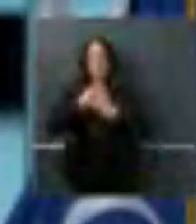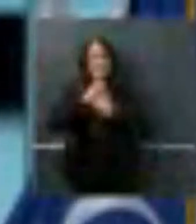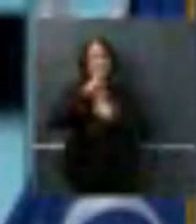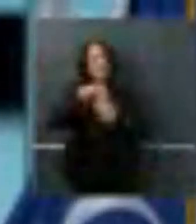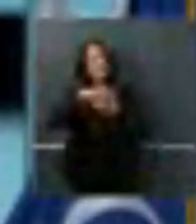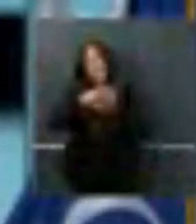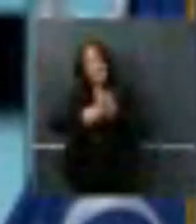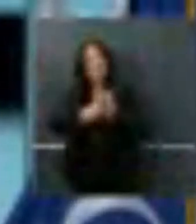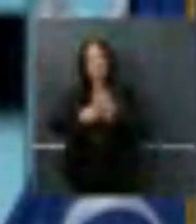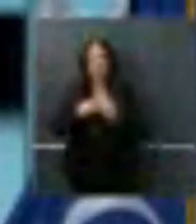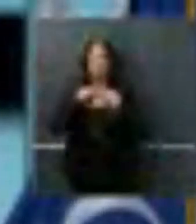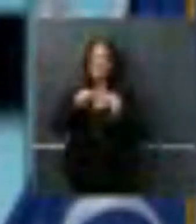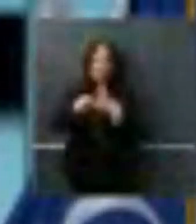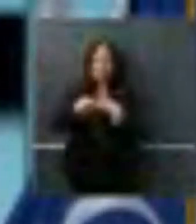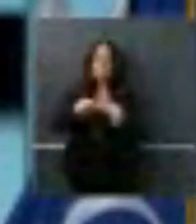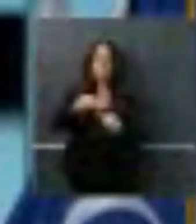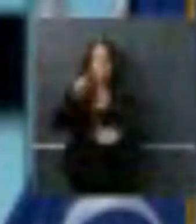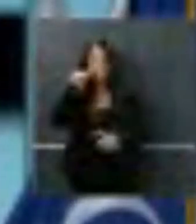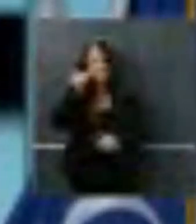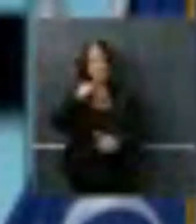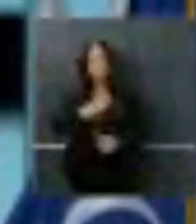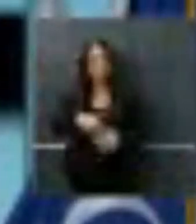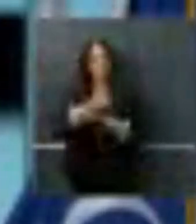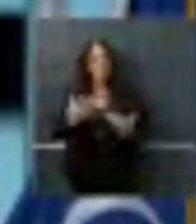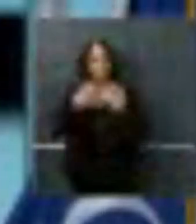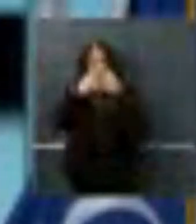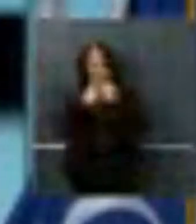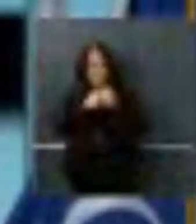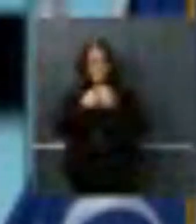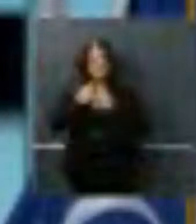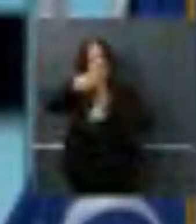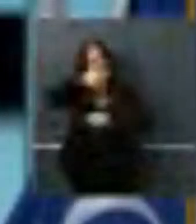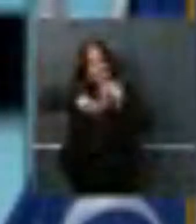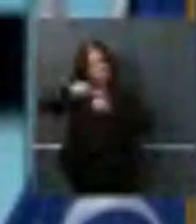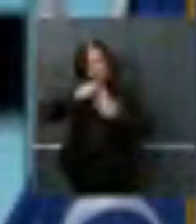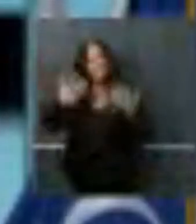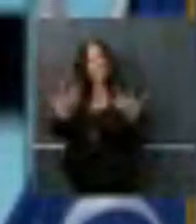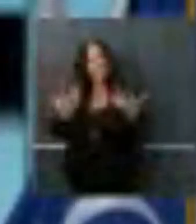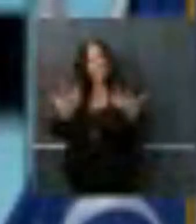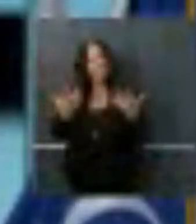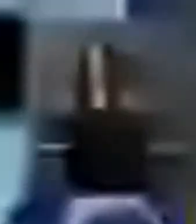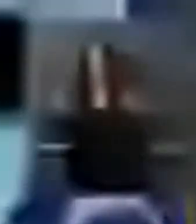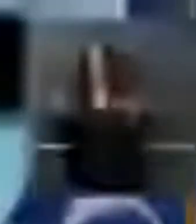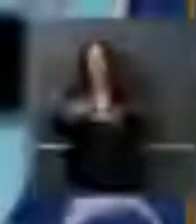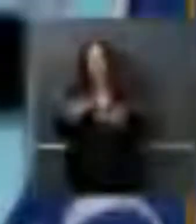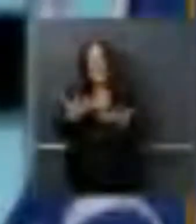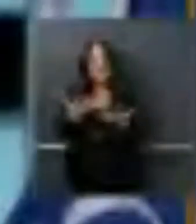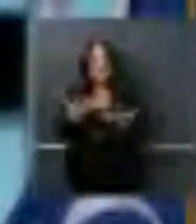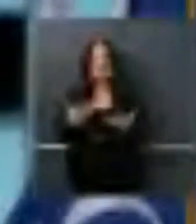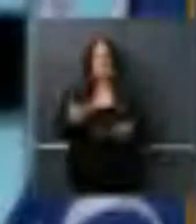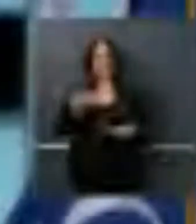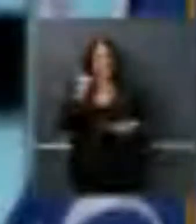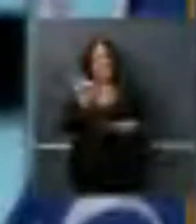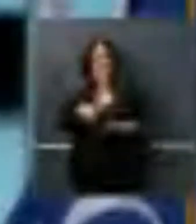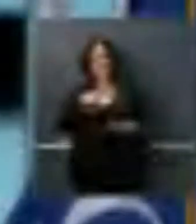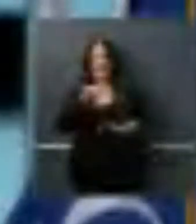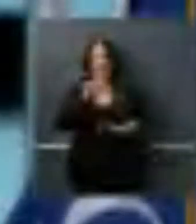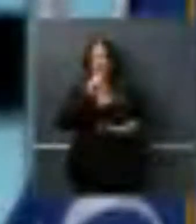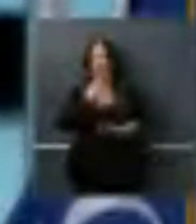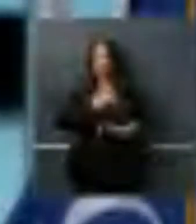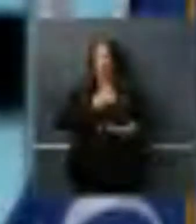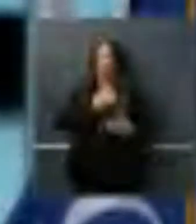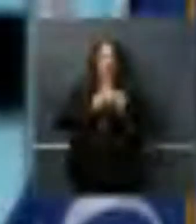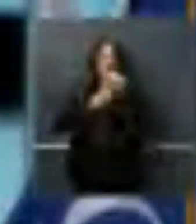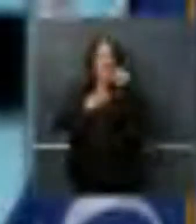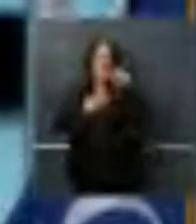another. And the value, again, that we hold dear is this notion that we're all in this together. It's not individuals, it's individual acts